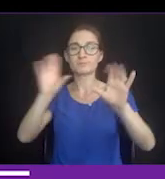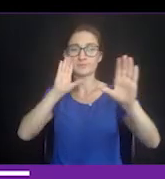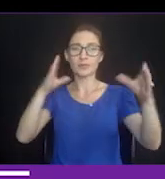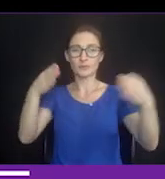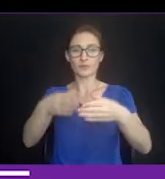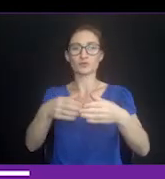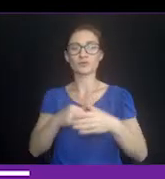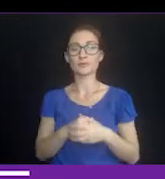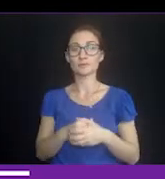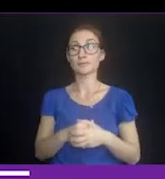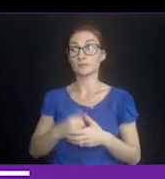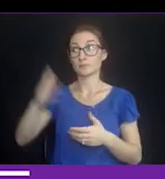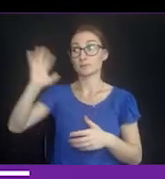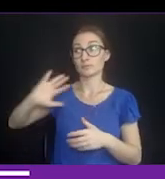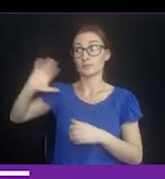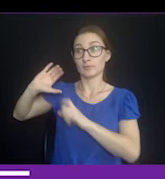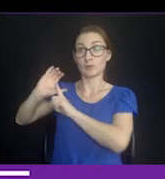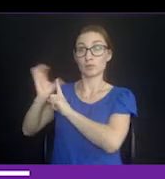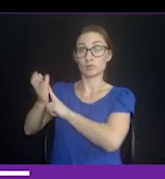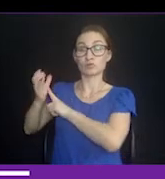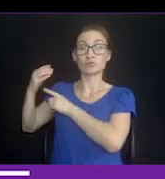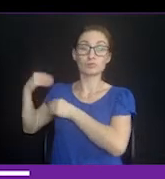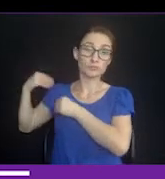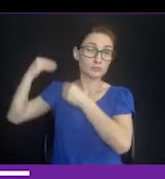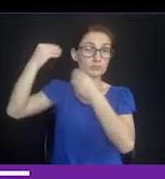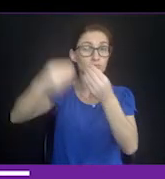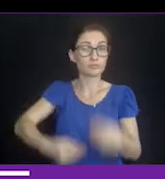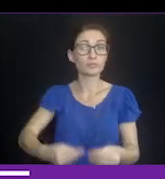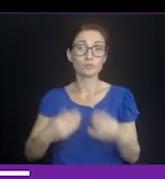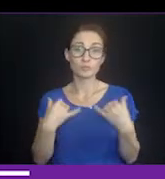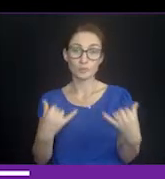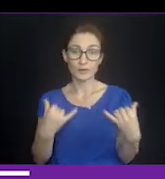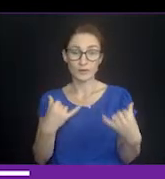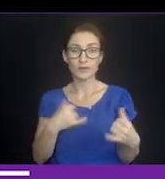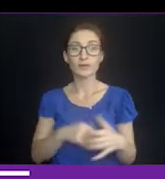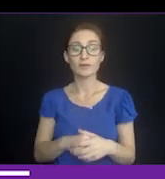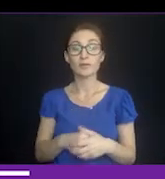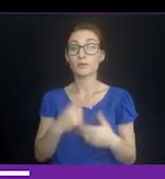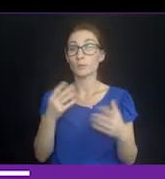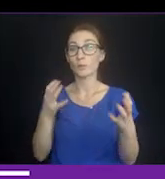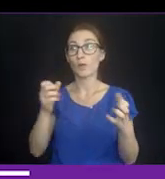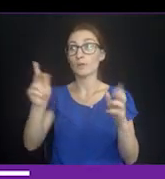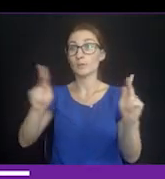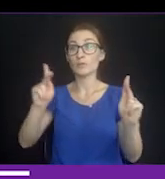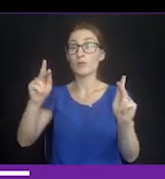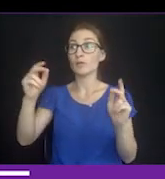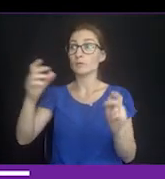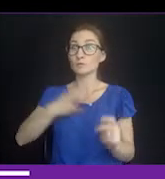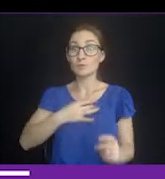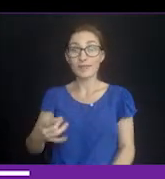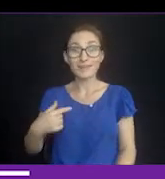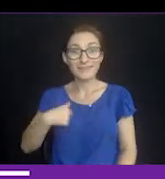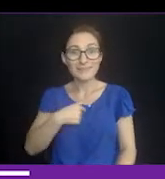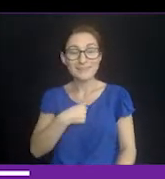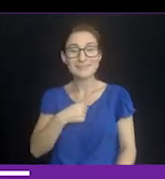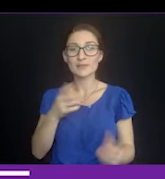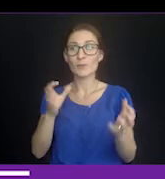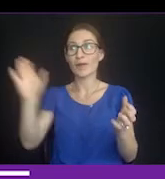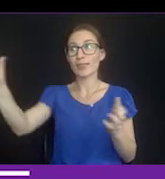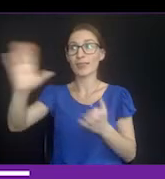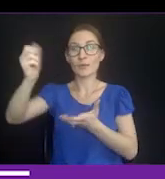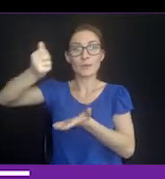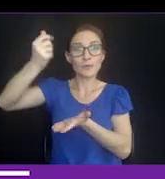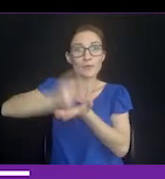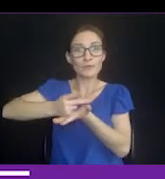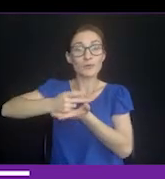all kind of share a similar type of tunnel vision in modern or even in ancient cultures, where we want approval from